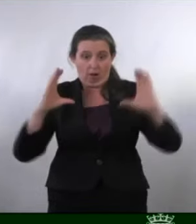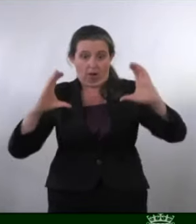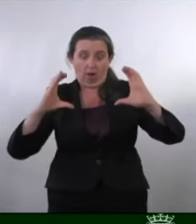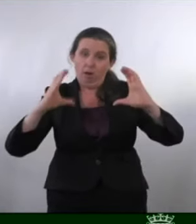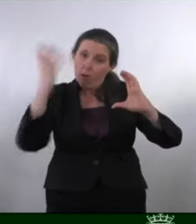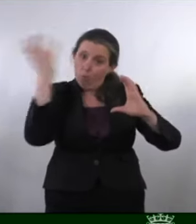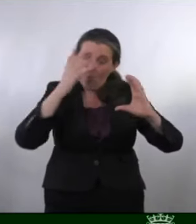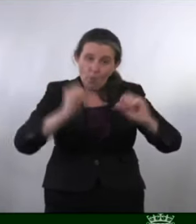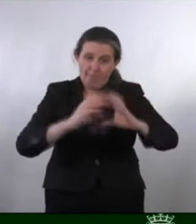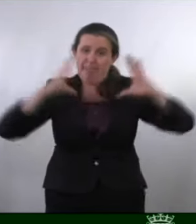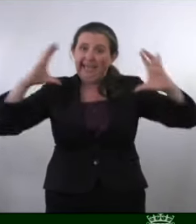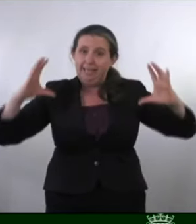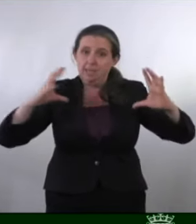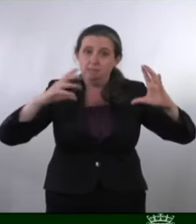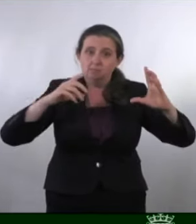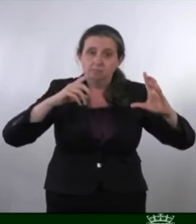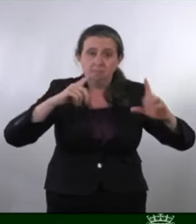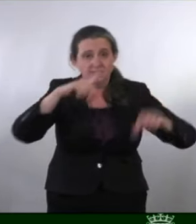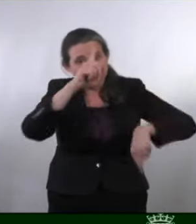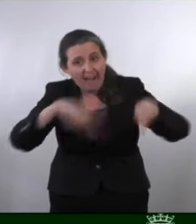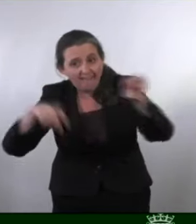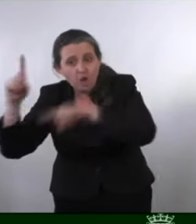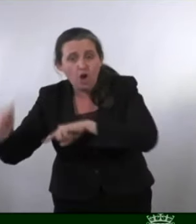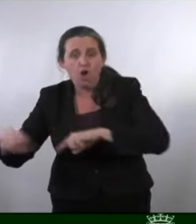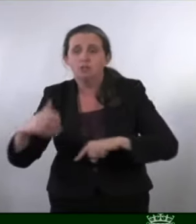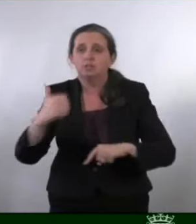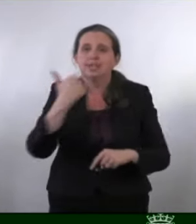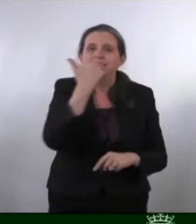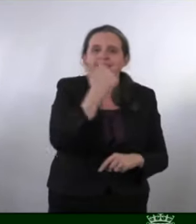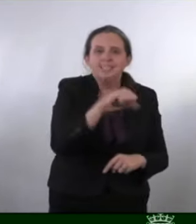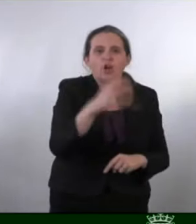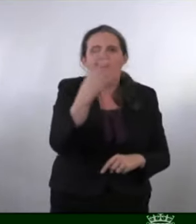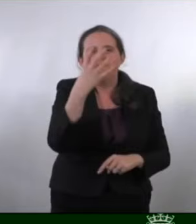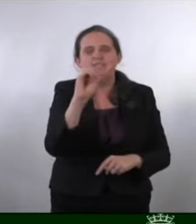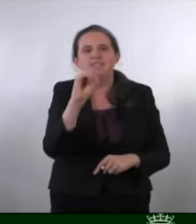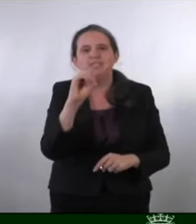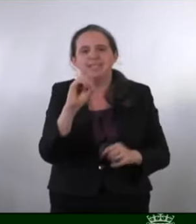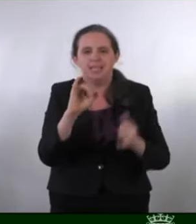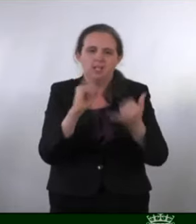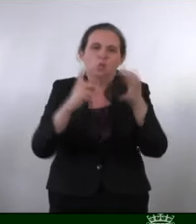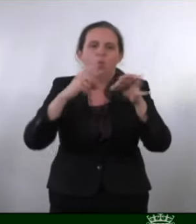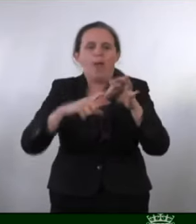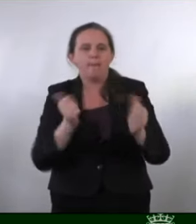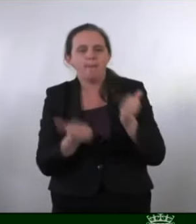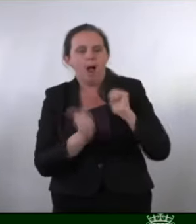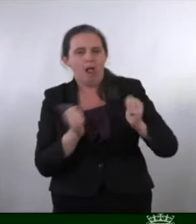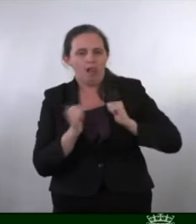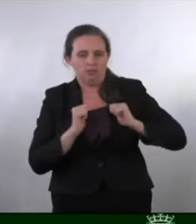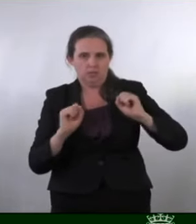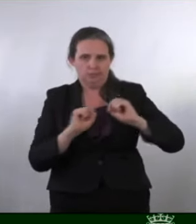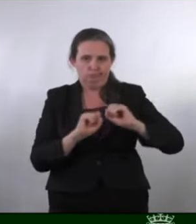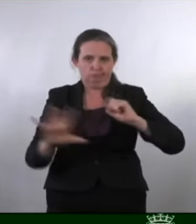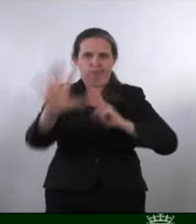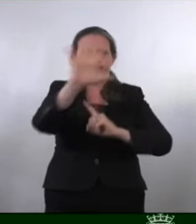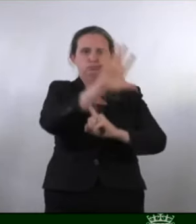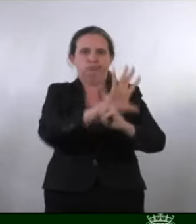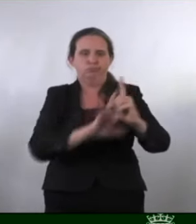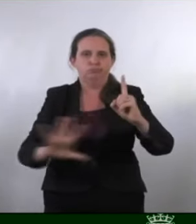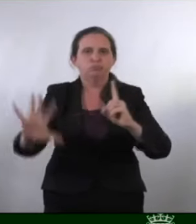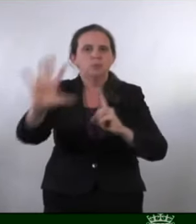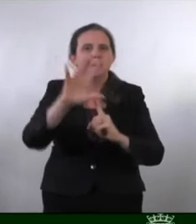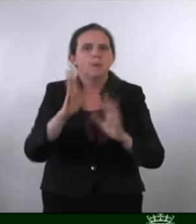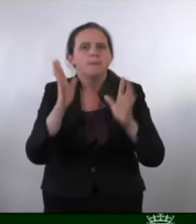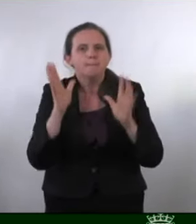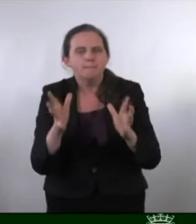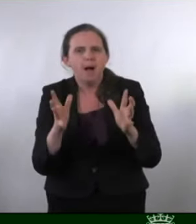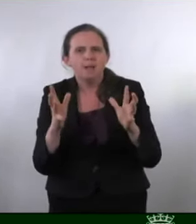massive, 650 square miles or so, it is held together by a very dense